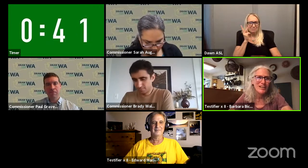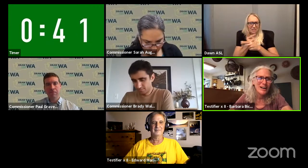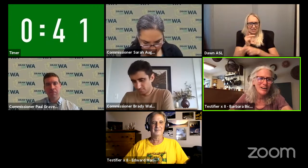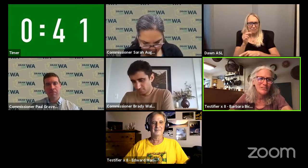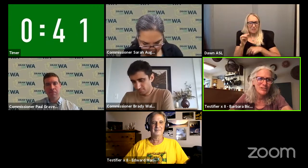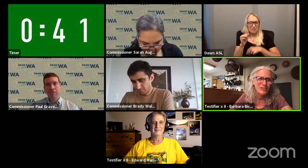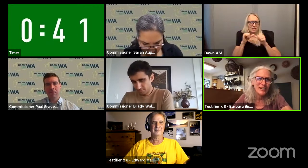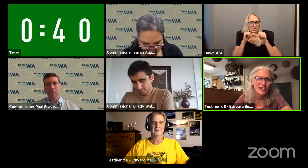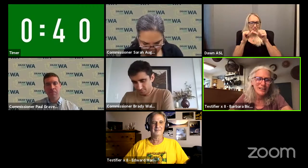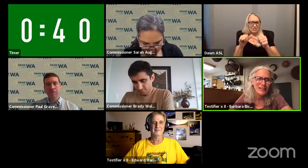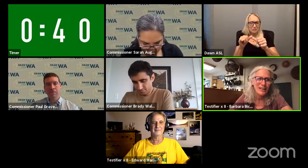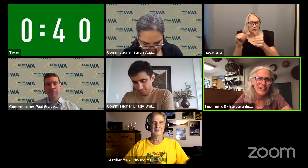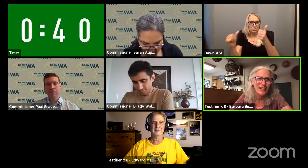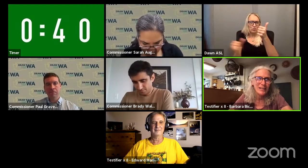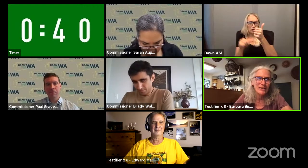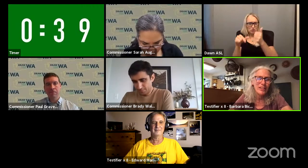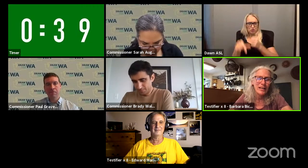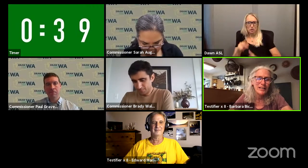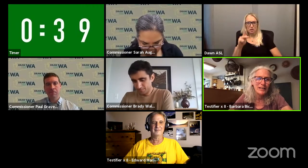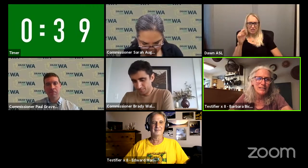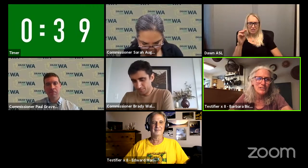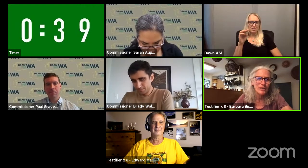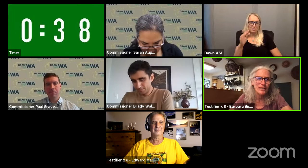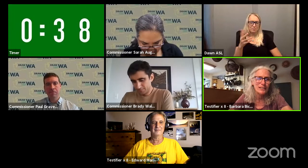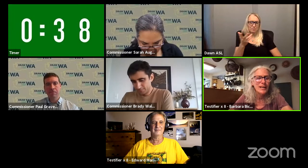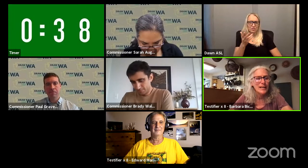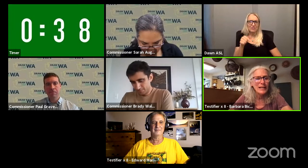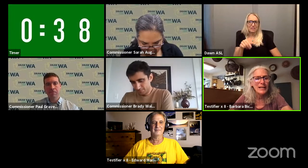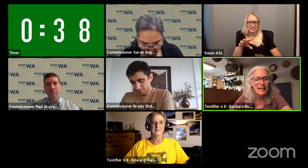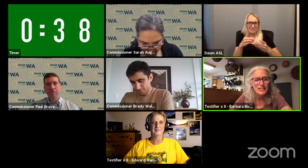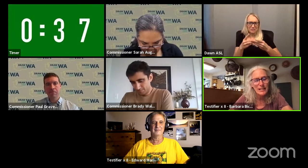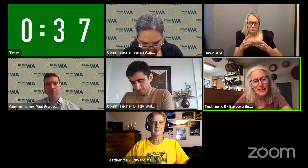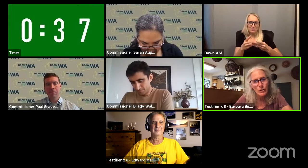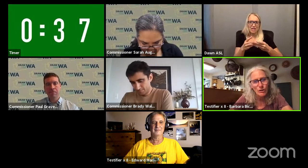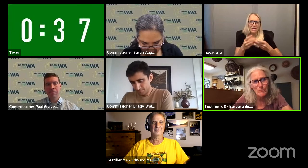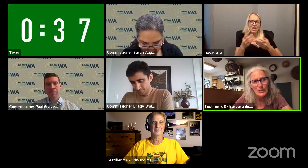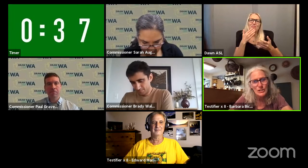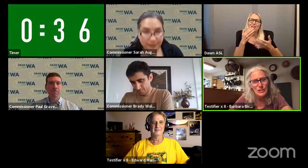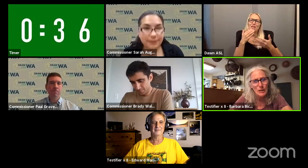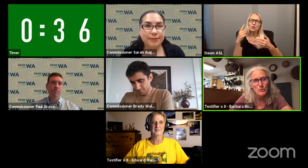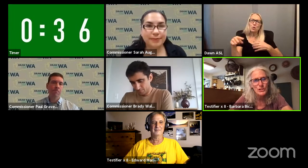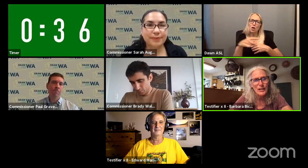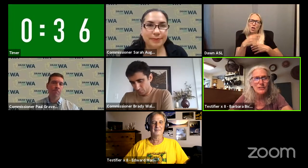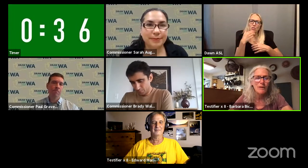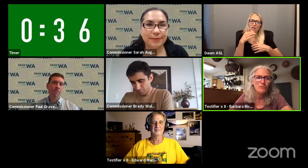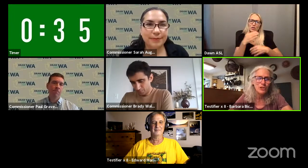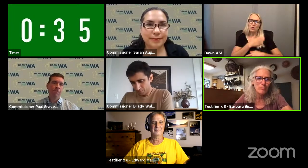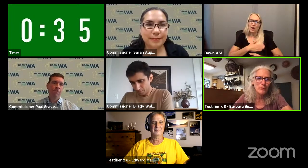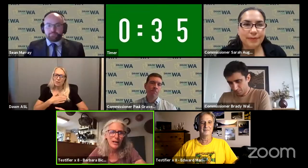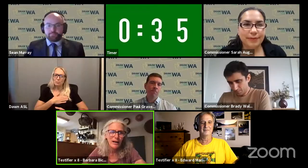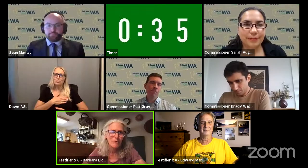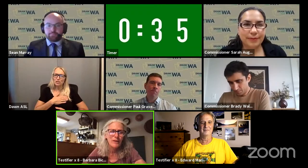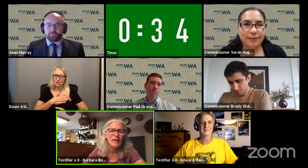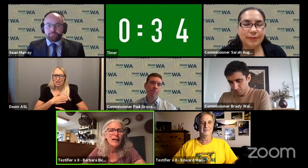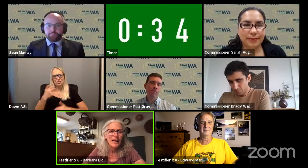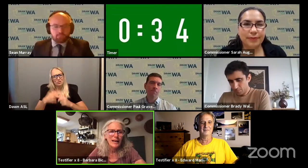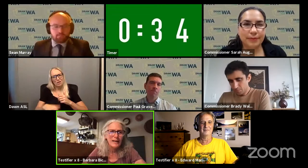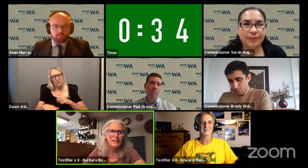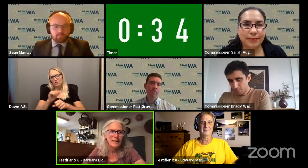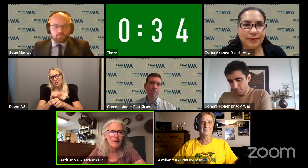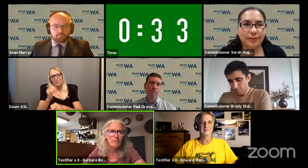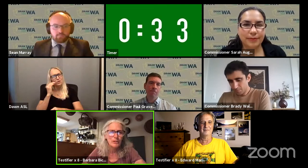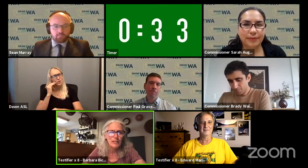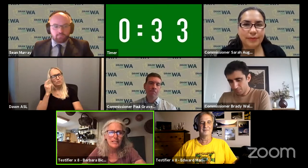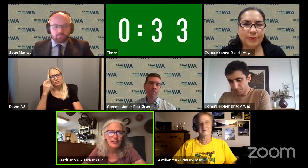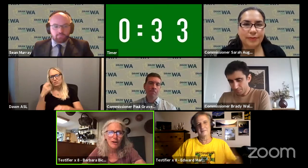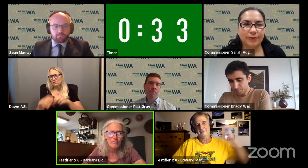continue under in that district. In any case, thank you very much. I appreciate the tough job you have,